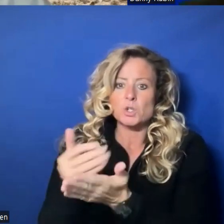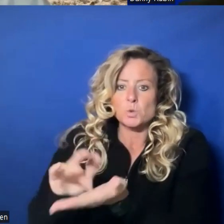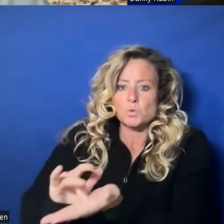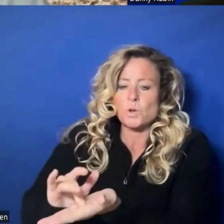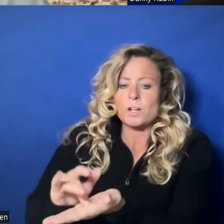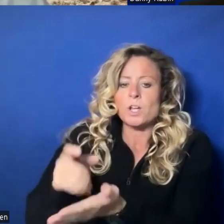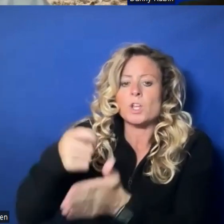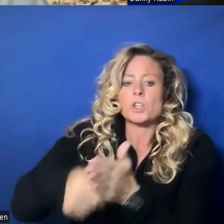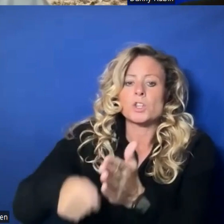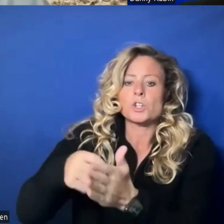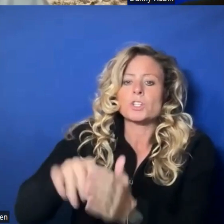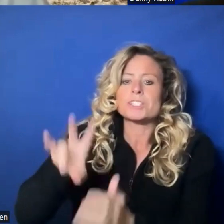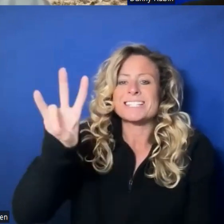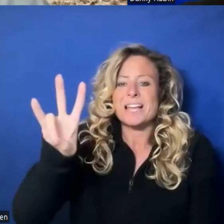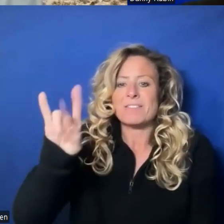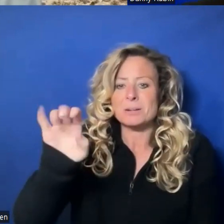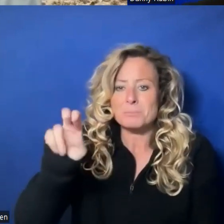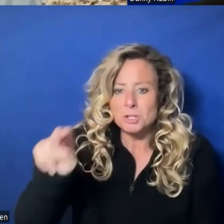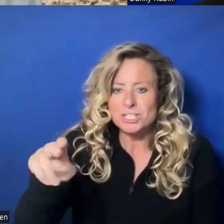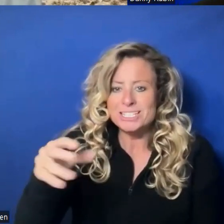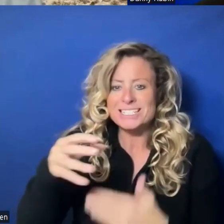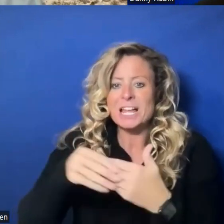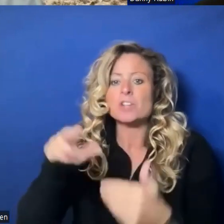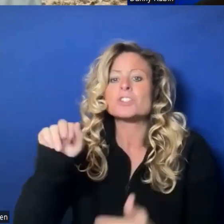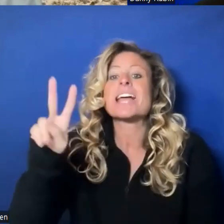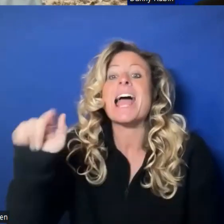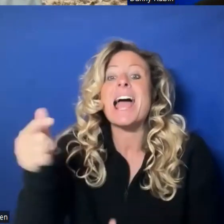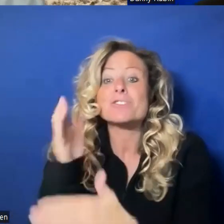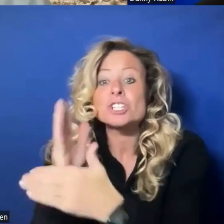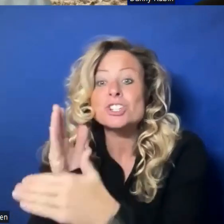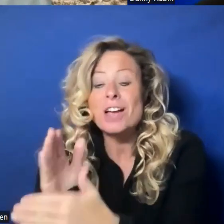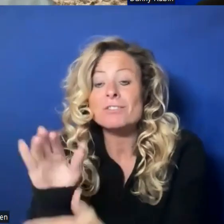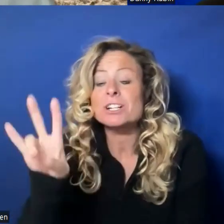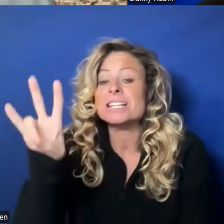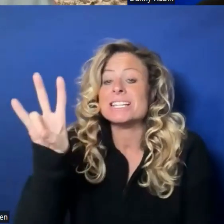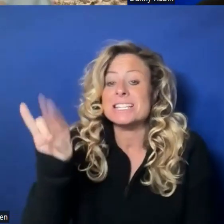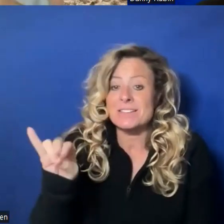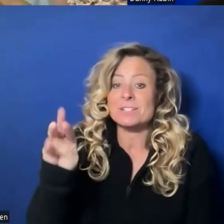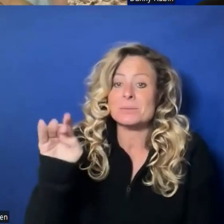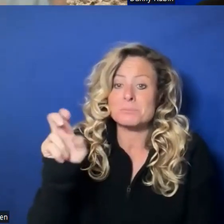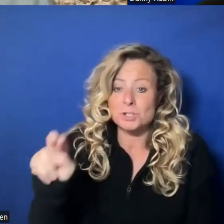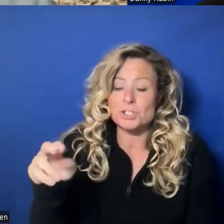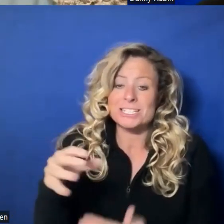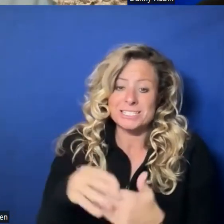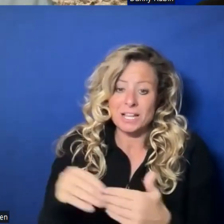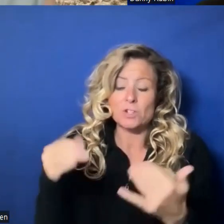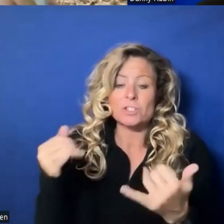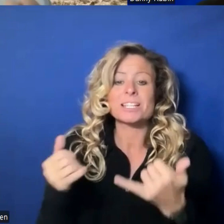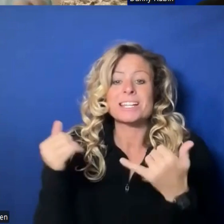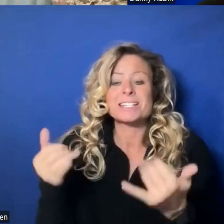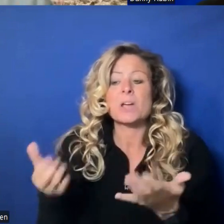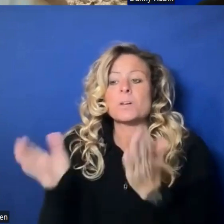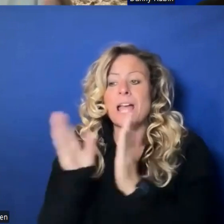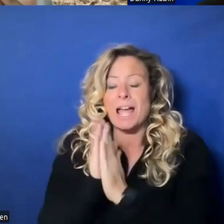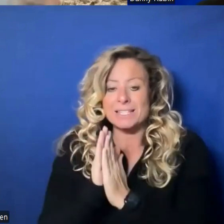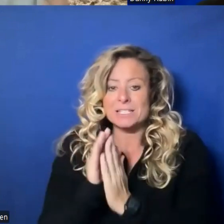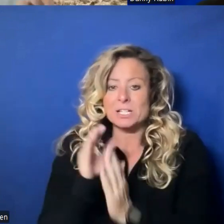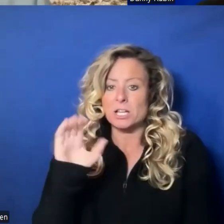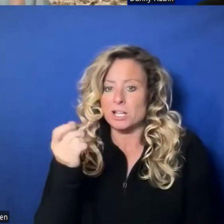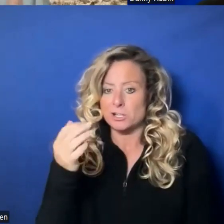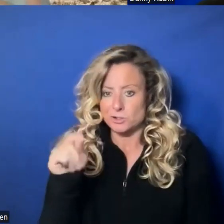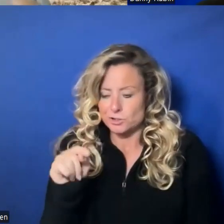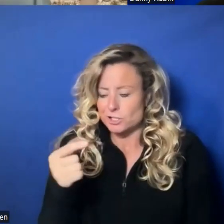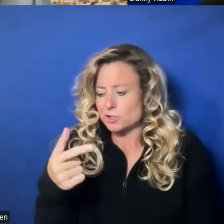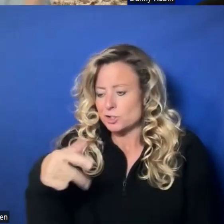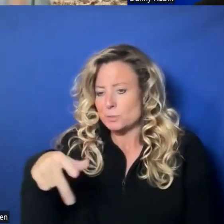is $30 million average. Wow. $30 million. Now you can ask a tool like GPT. It's not a GPT,